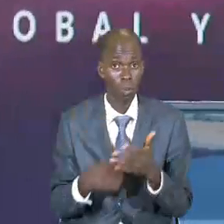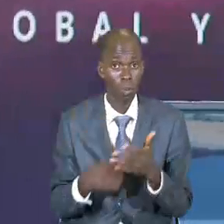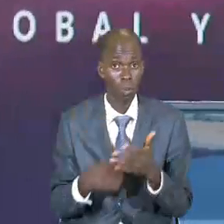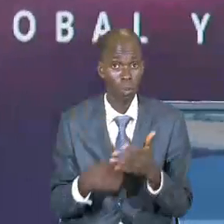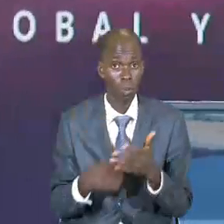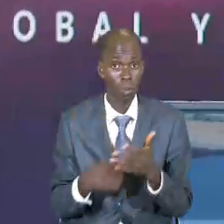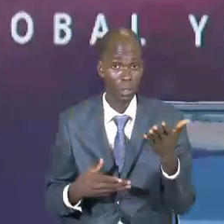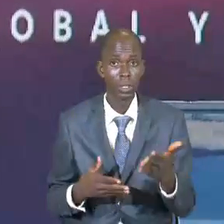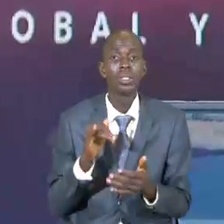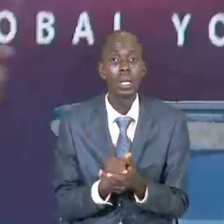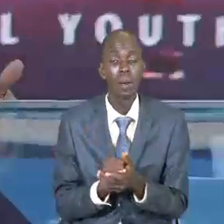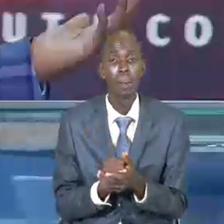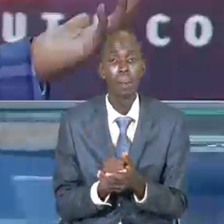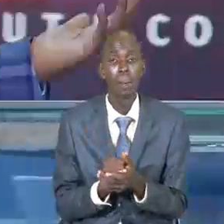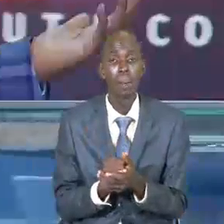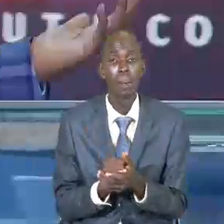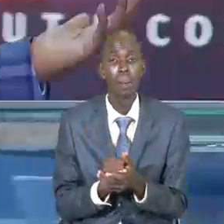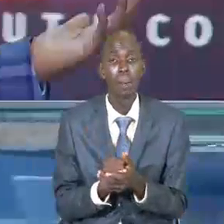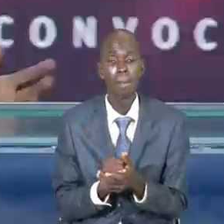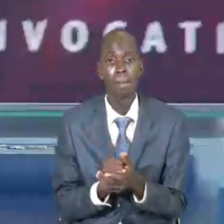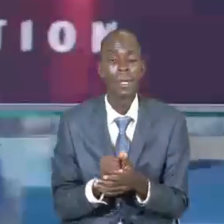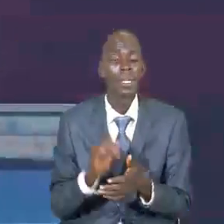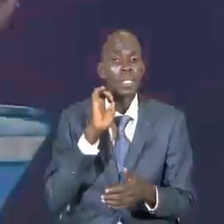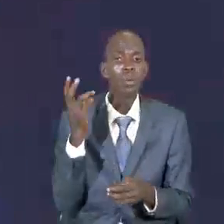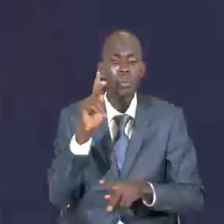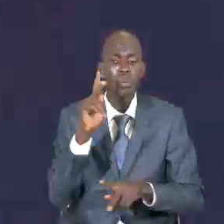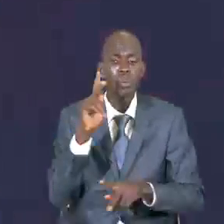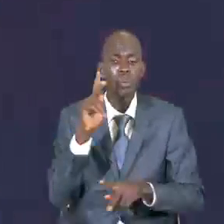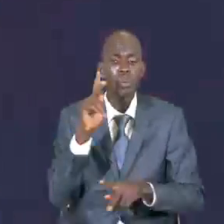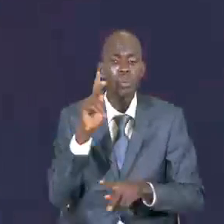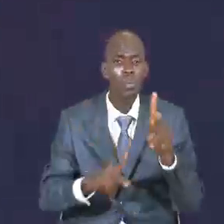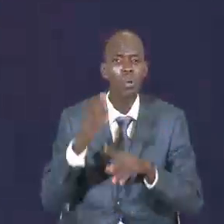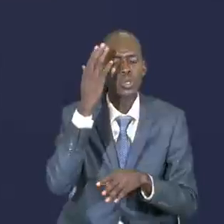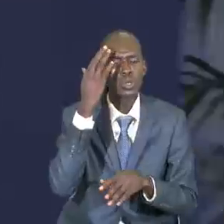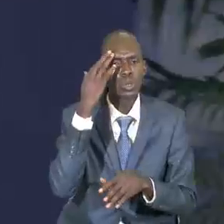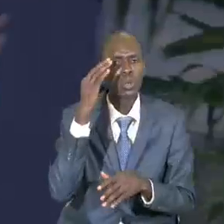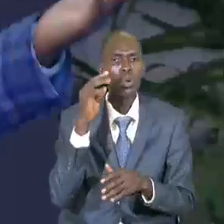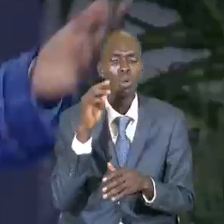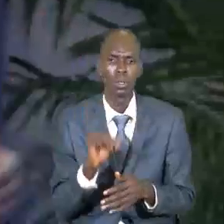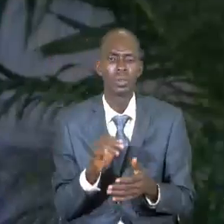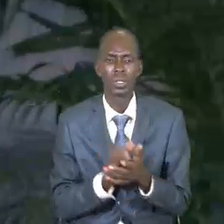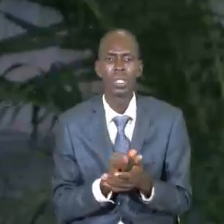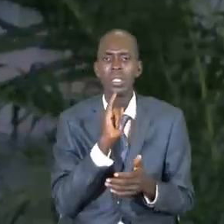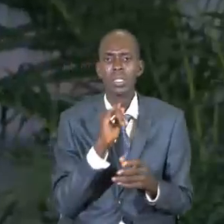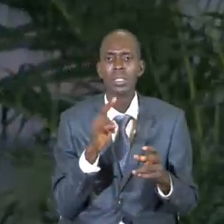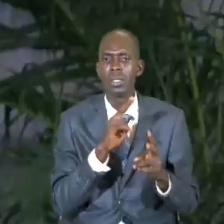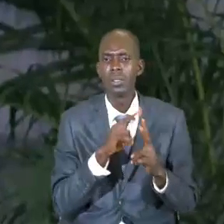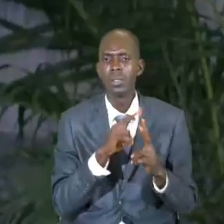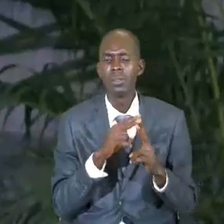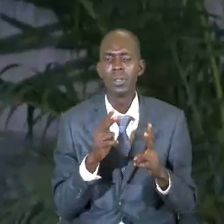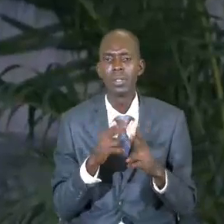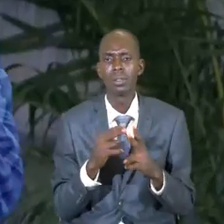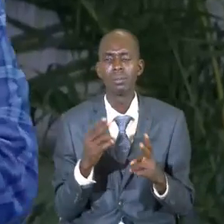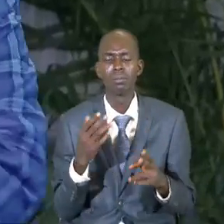a chartered villain. That is, people knew that he could do bad. He could hurt people. He could be